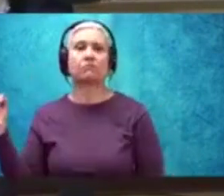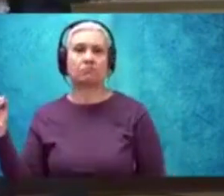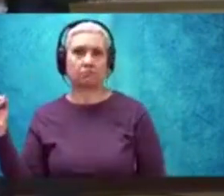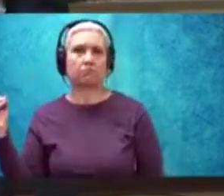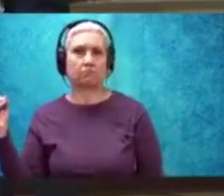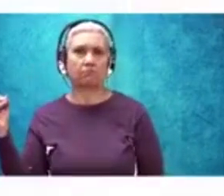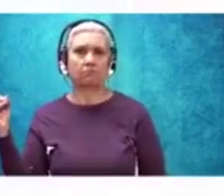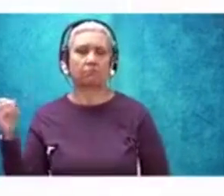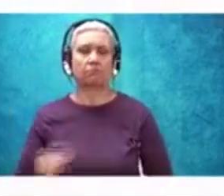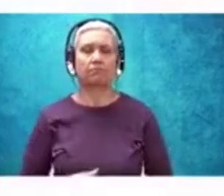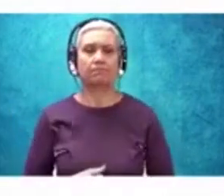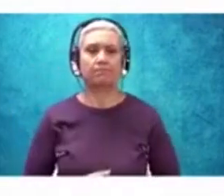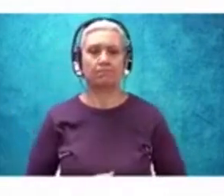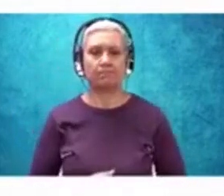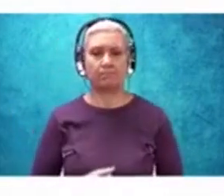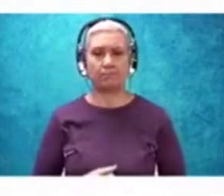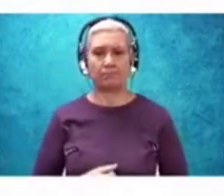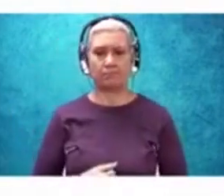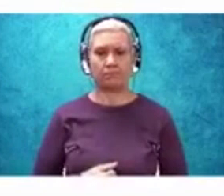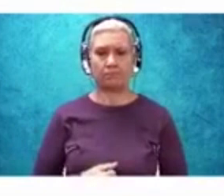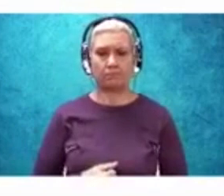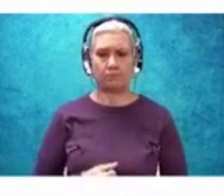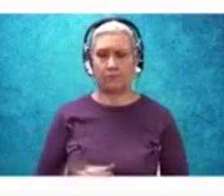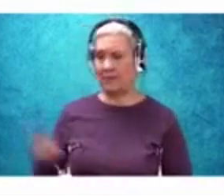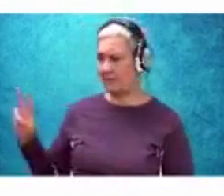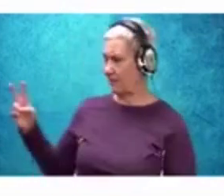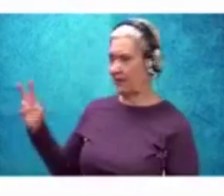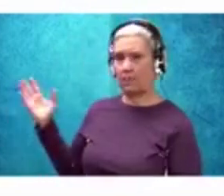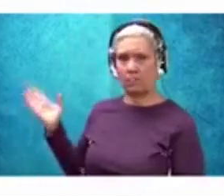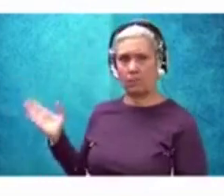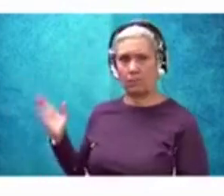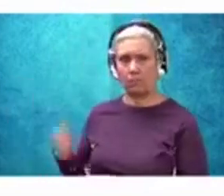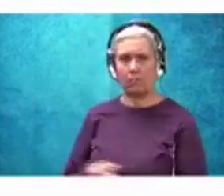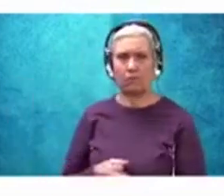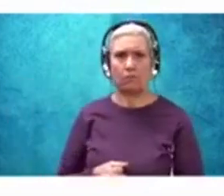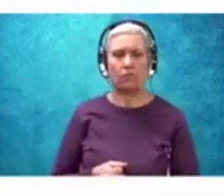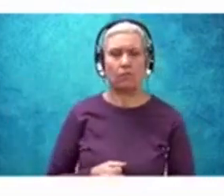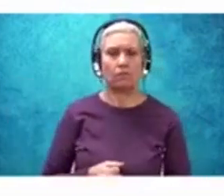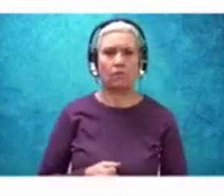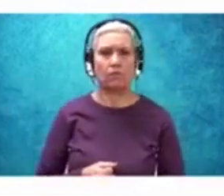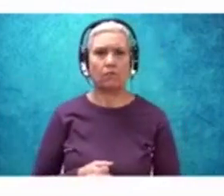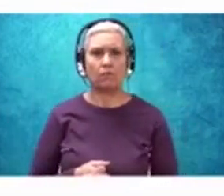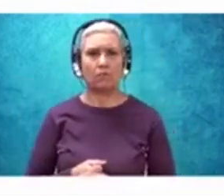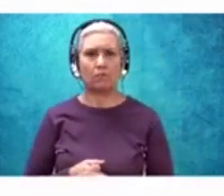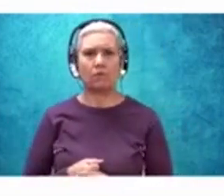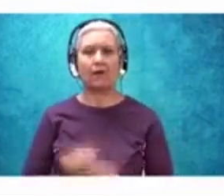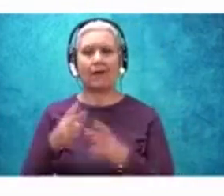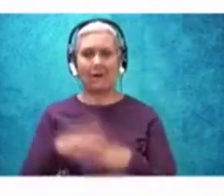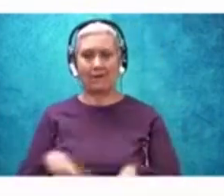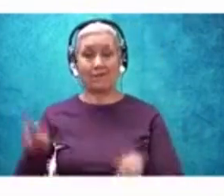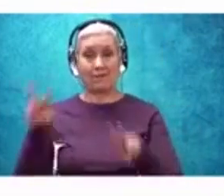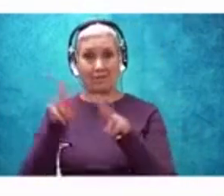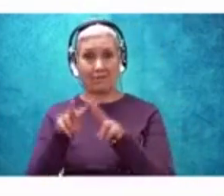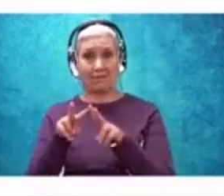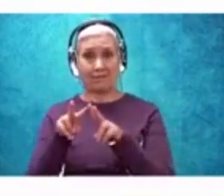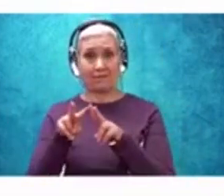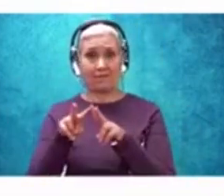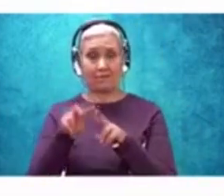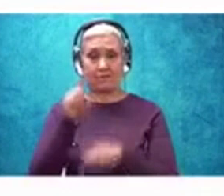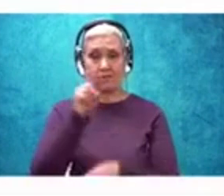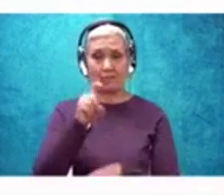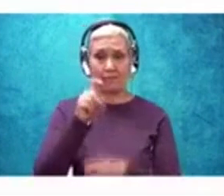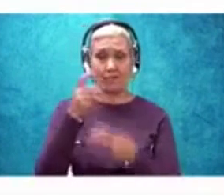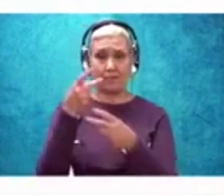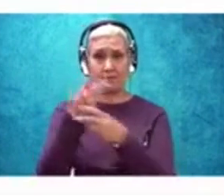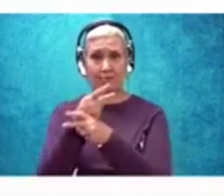second equation, something a little different but kind of similar to what we saw on the previous slide. I've got the value x